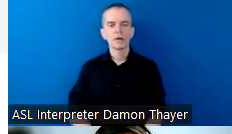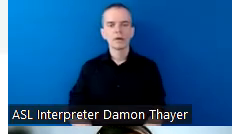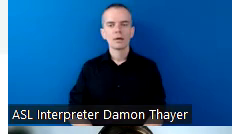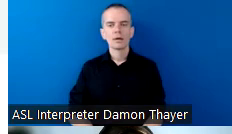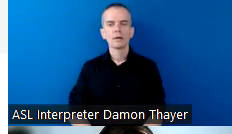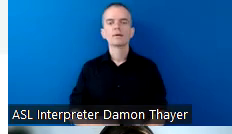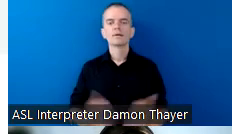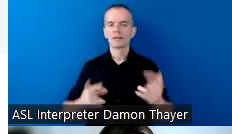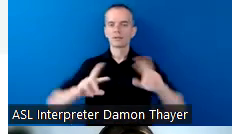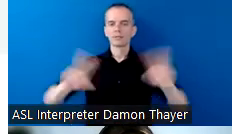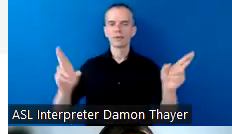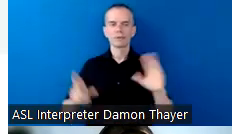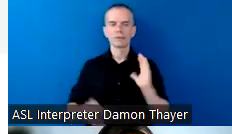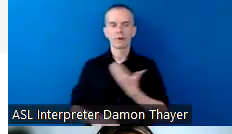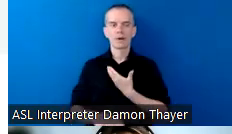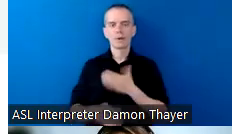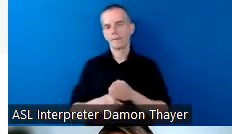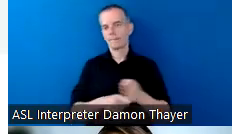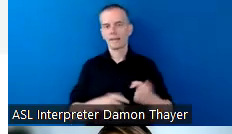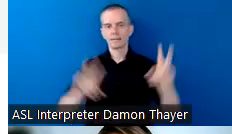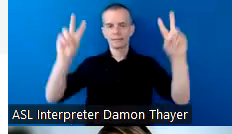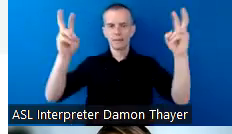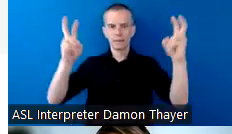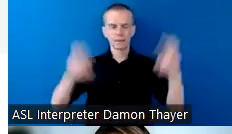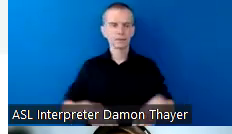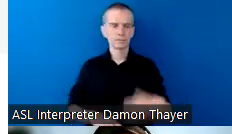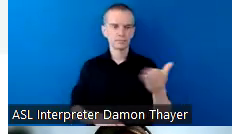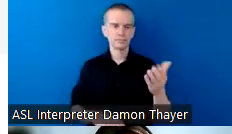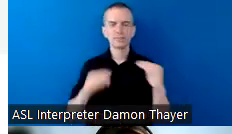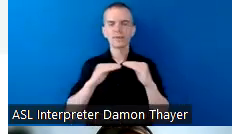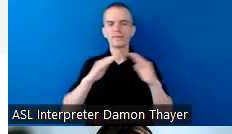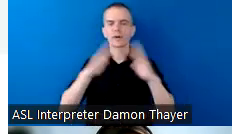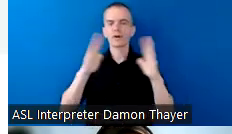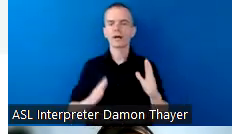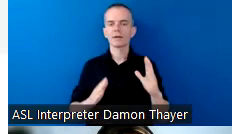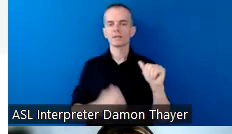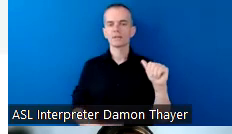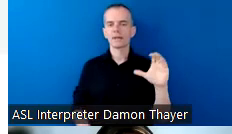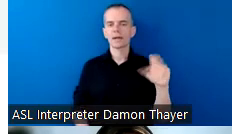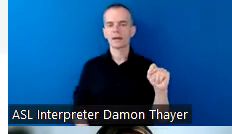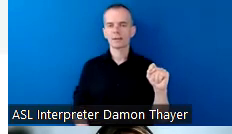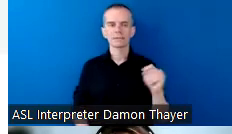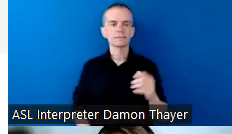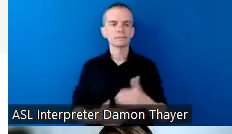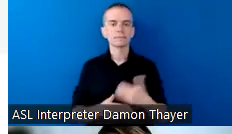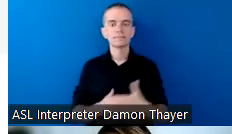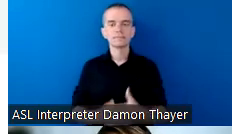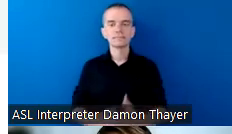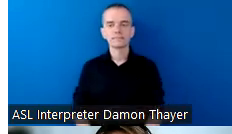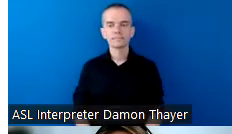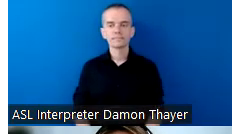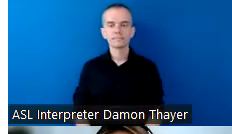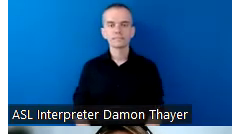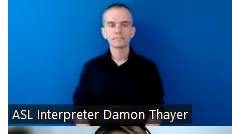And now we're ready for our main topic. It's going to be Fair Housing Act. Next.